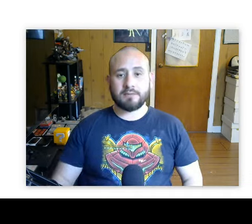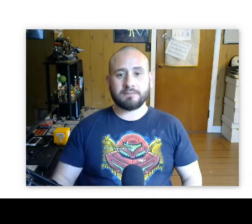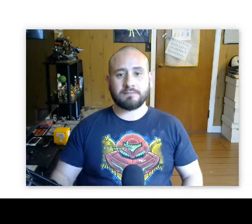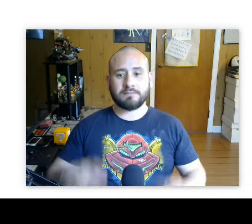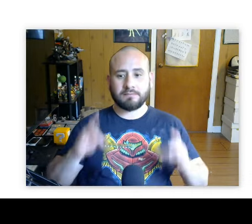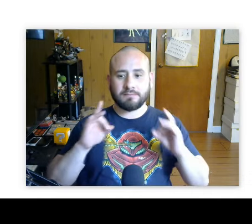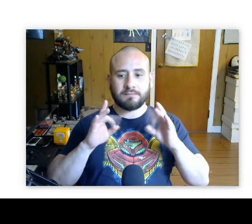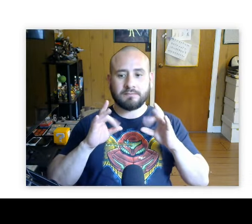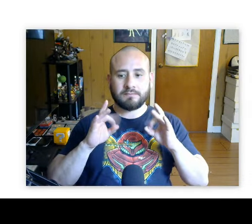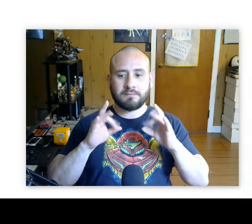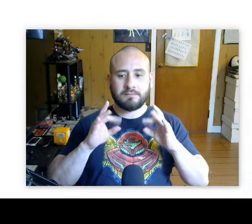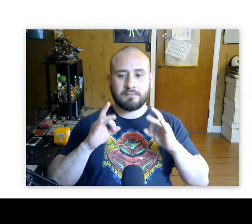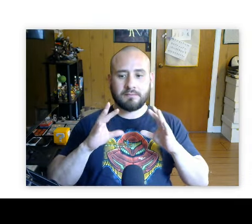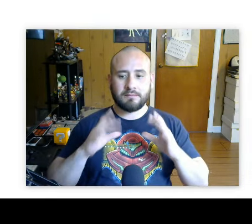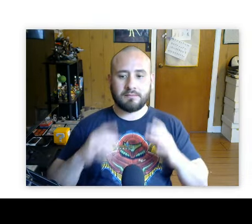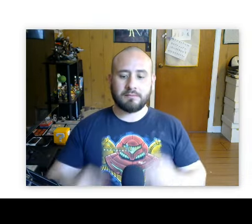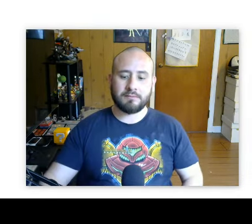Starbucks.